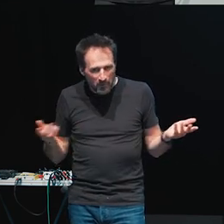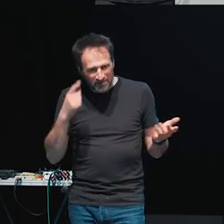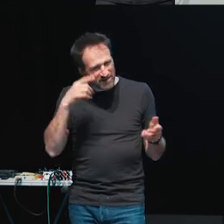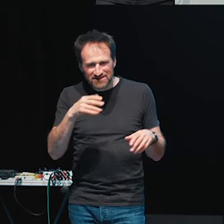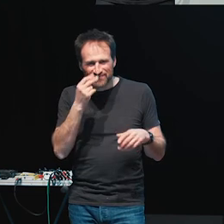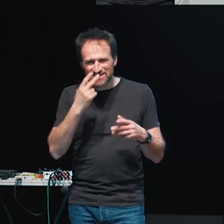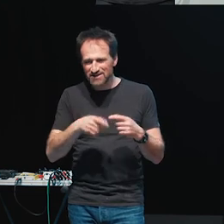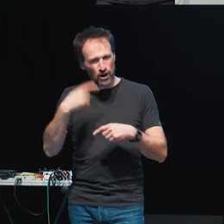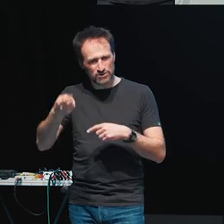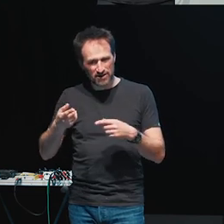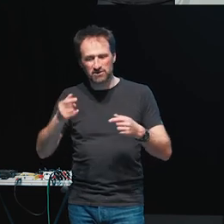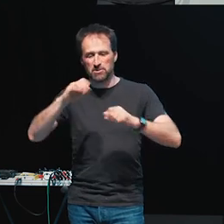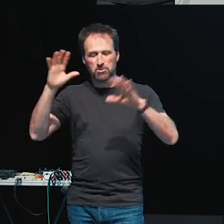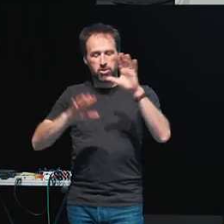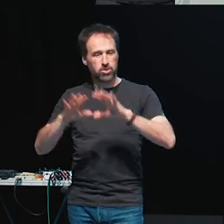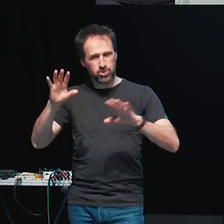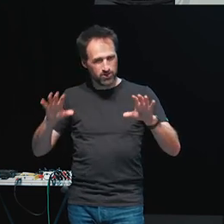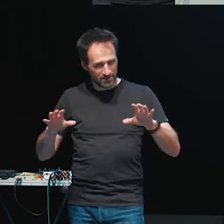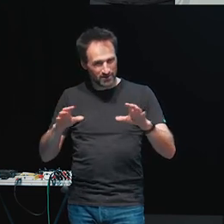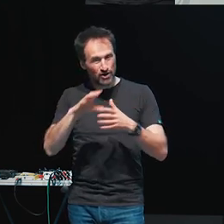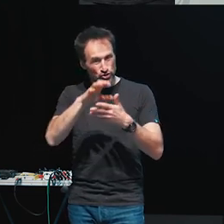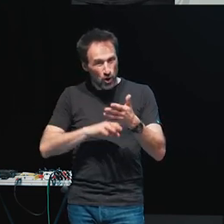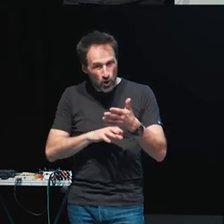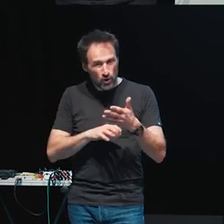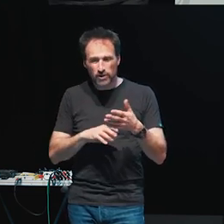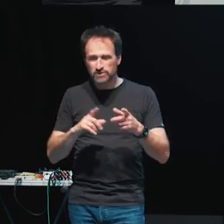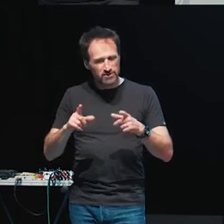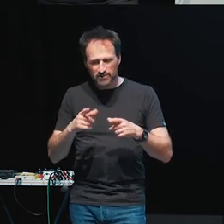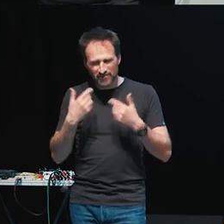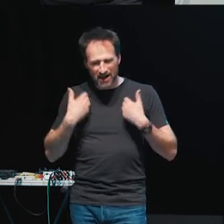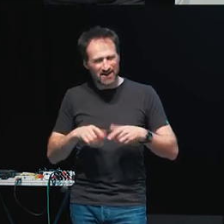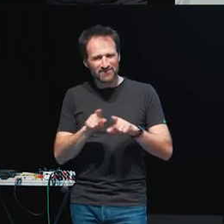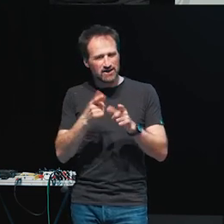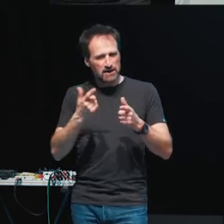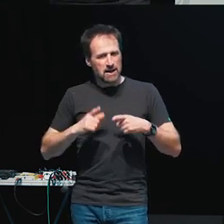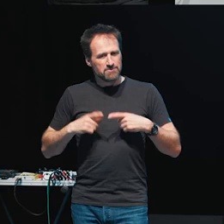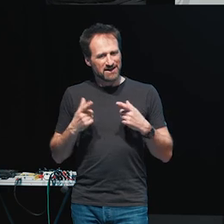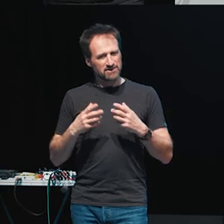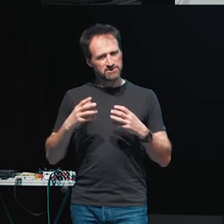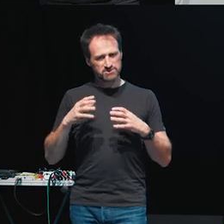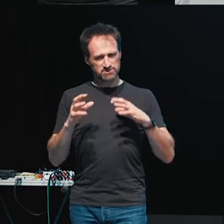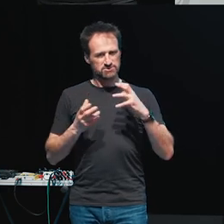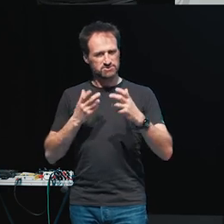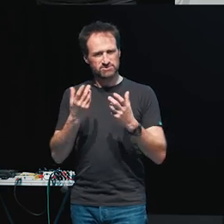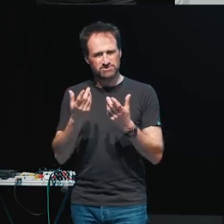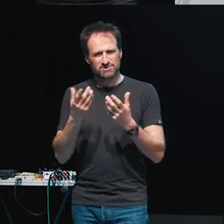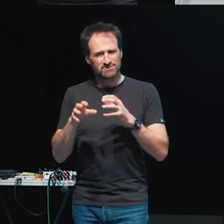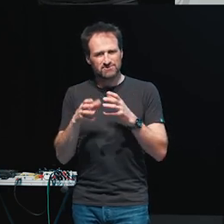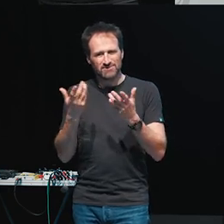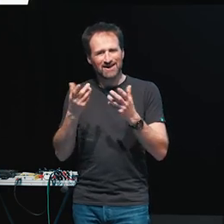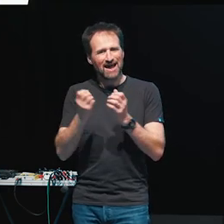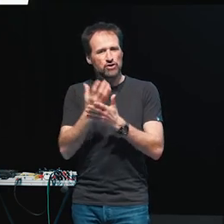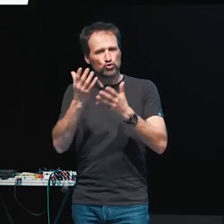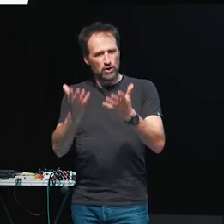that, your code behaves like a living, breathing creature that sits slightly outside of your control. And it's